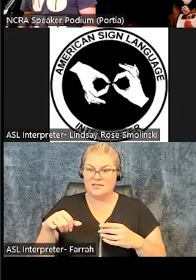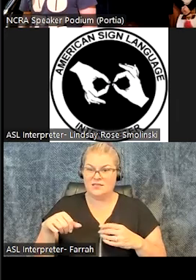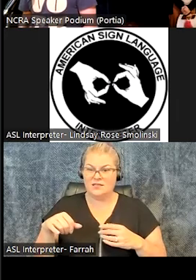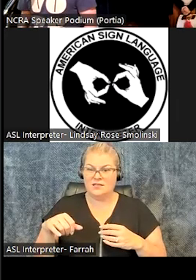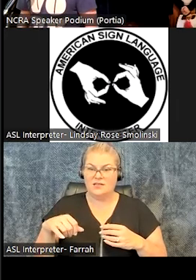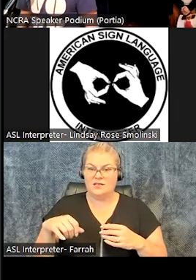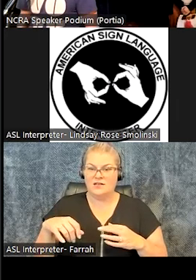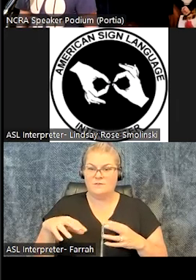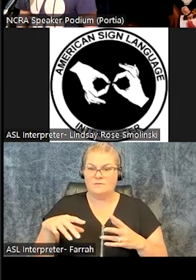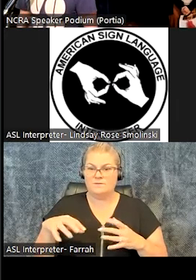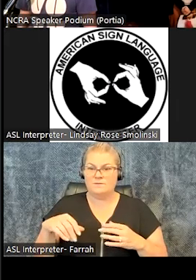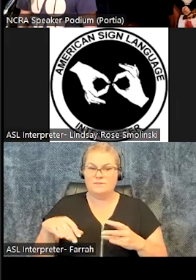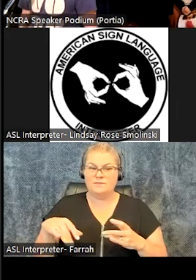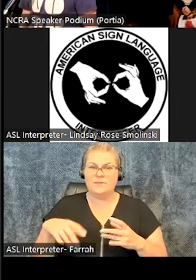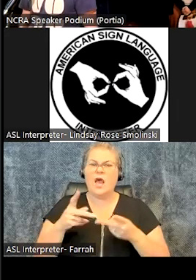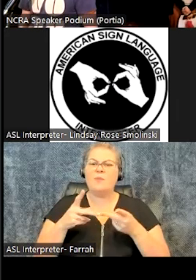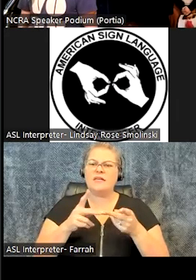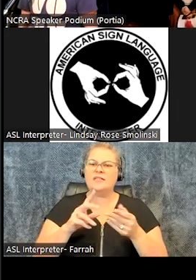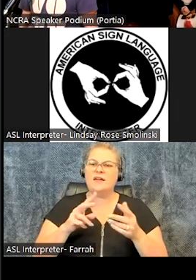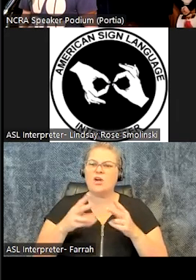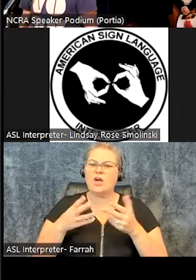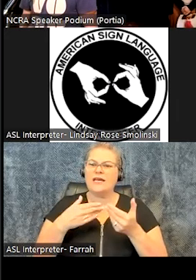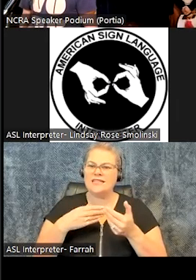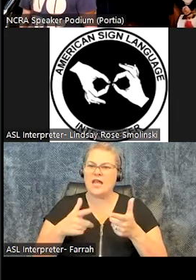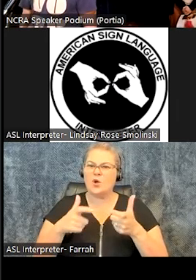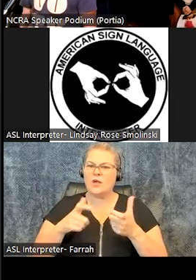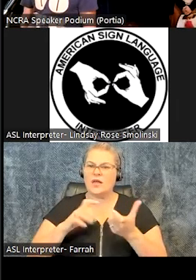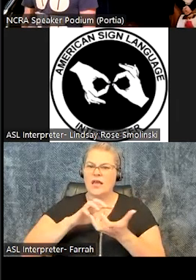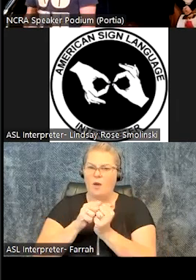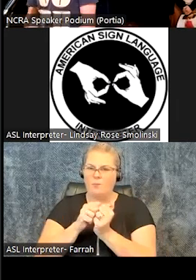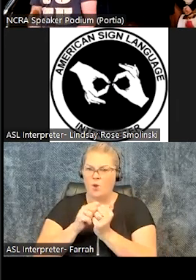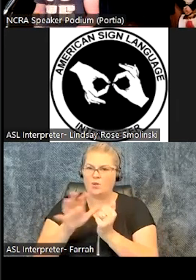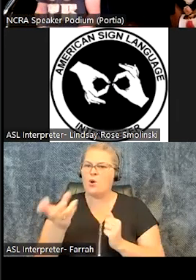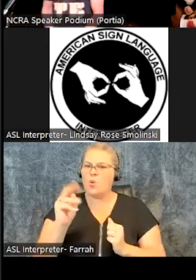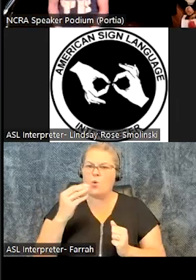that it can very easily and quickly compost at your own home.